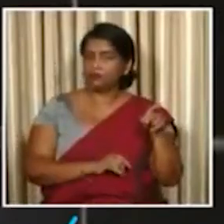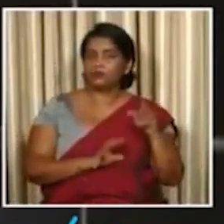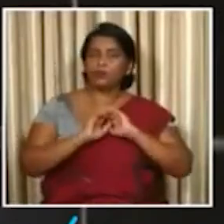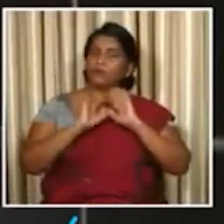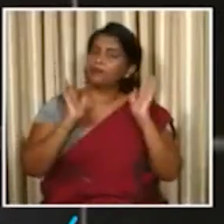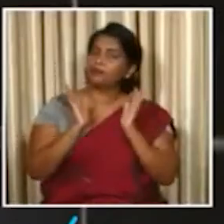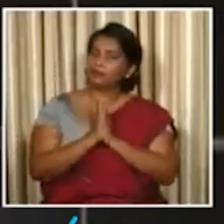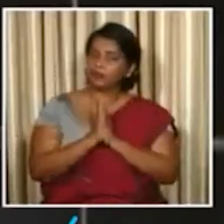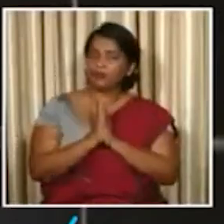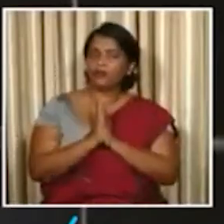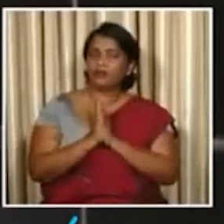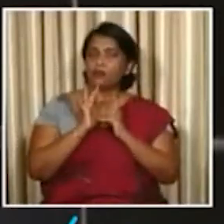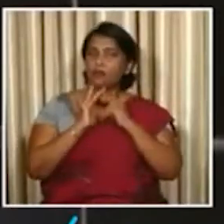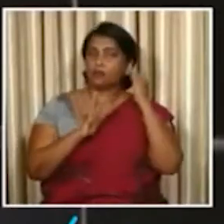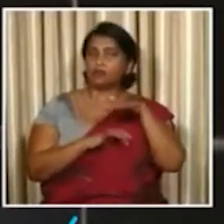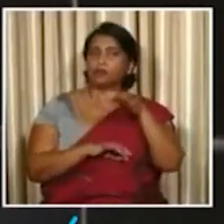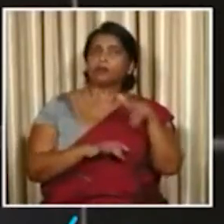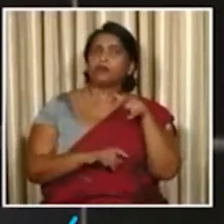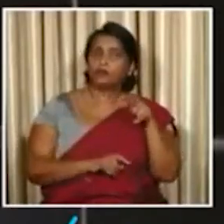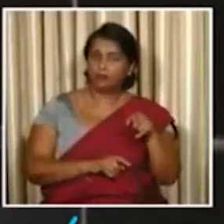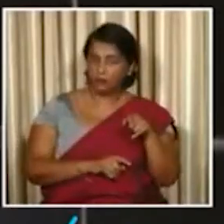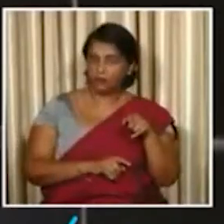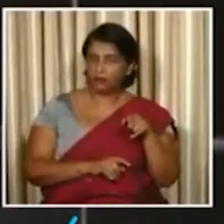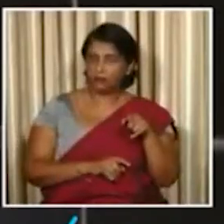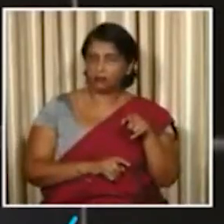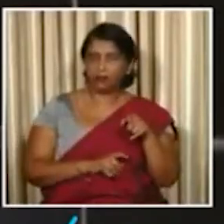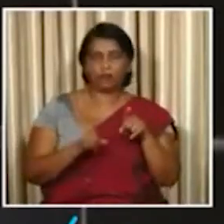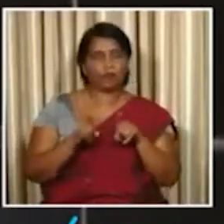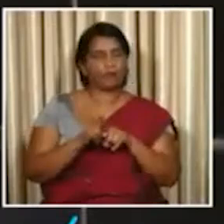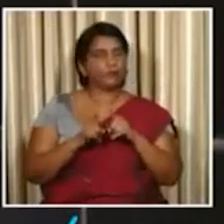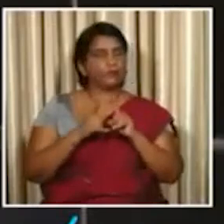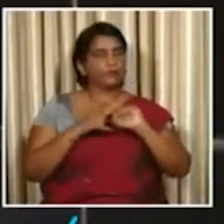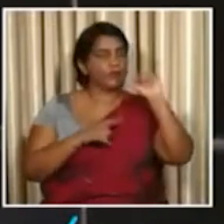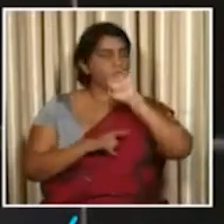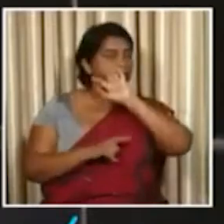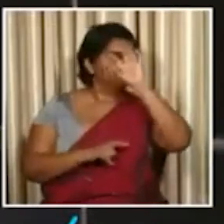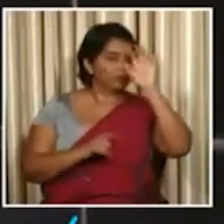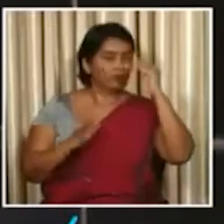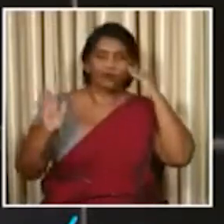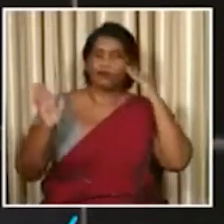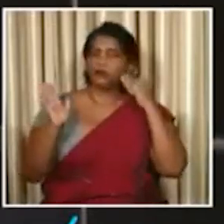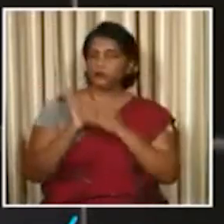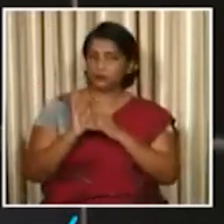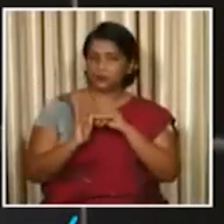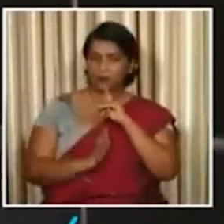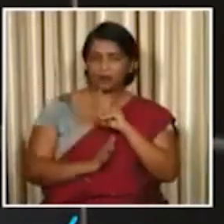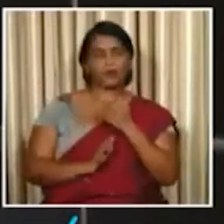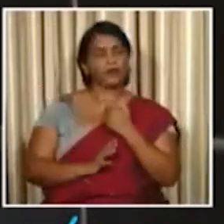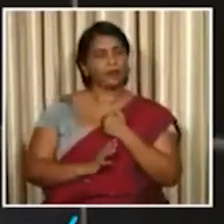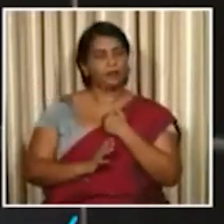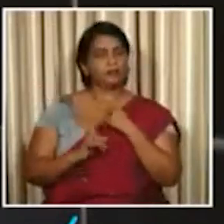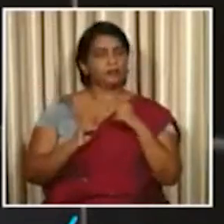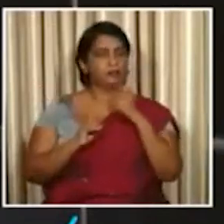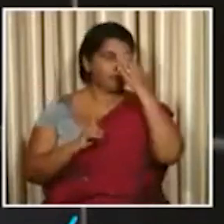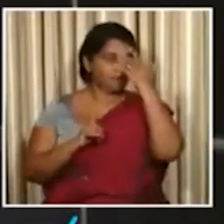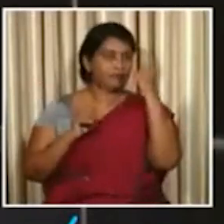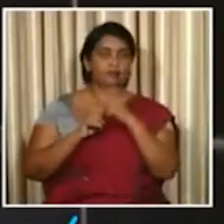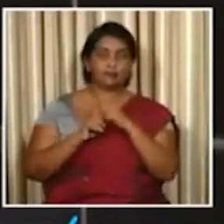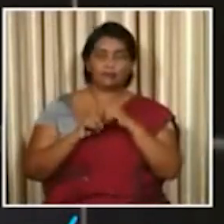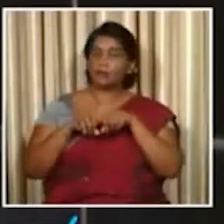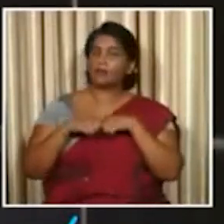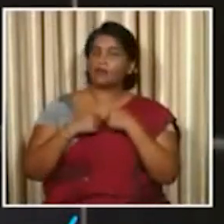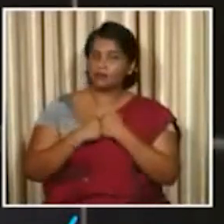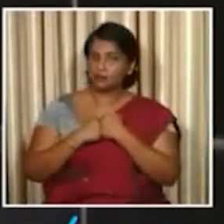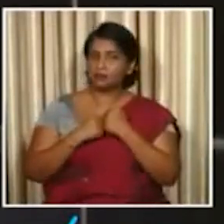community was urged by Western countries and many others, even our diaspora, wanted action taken against